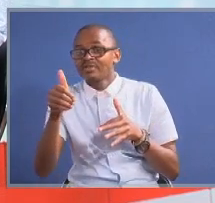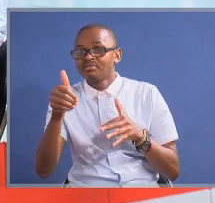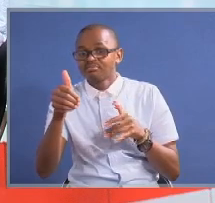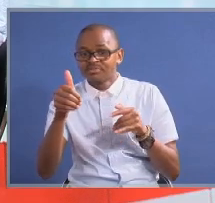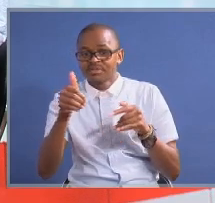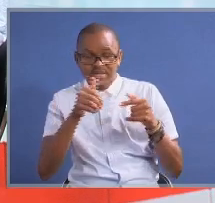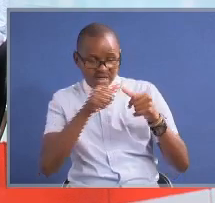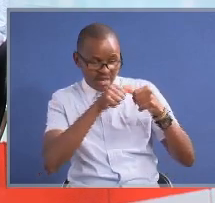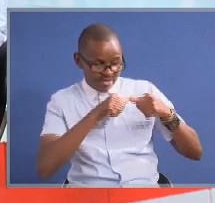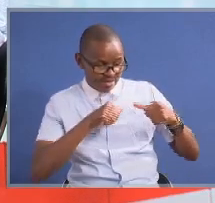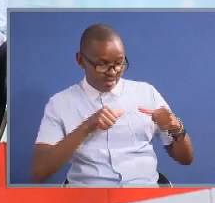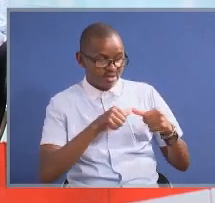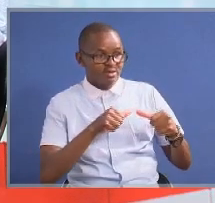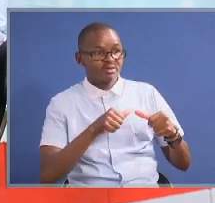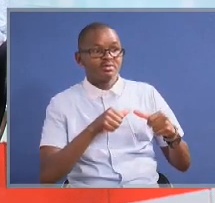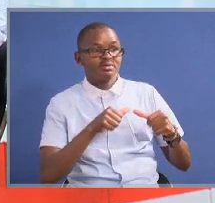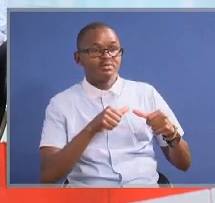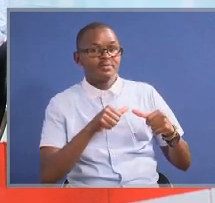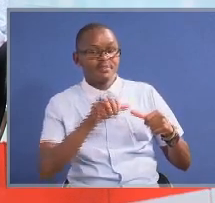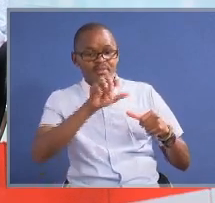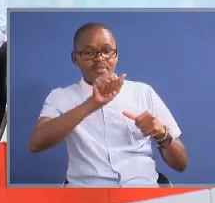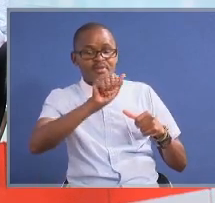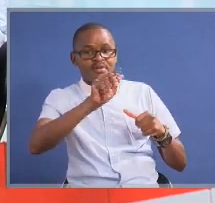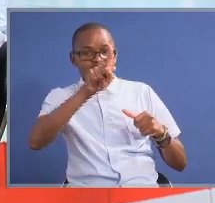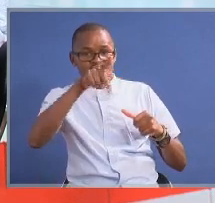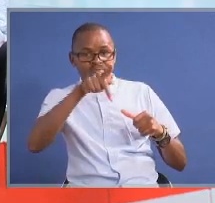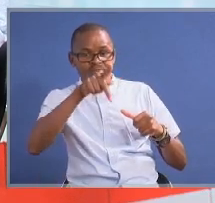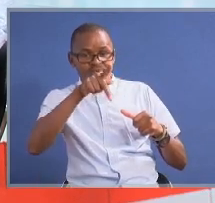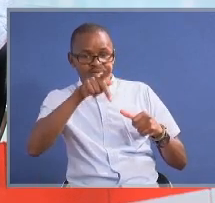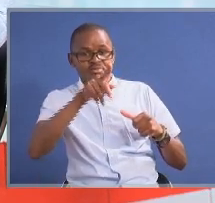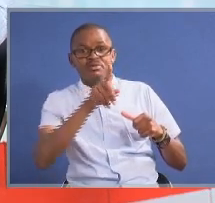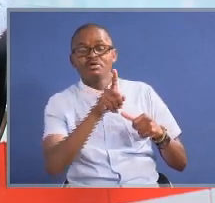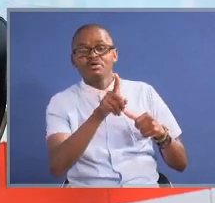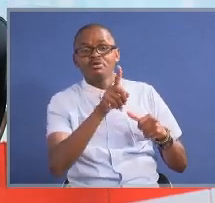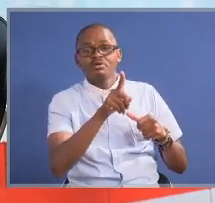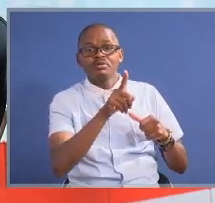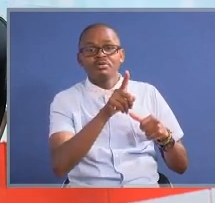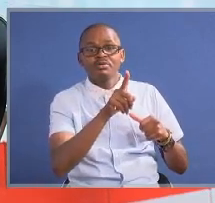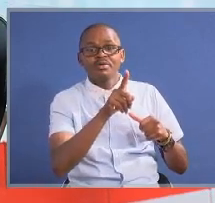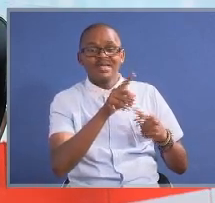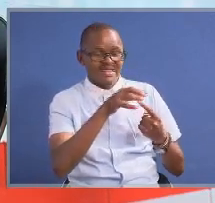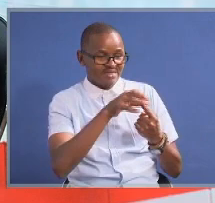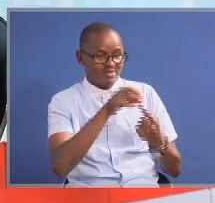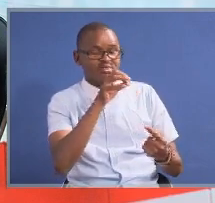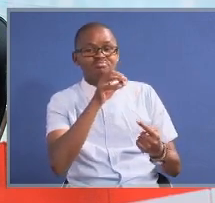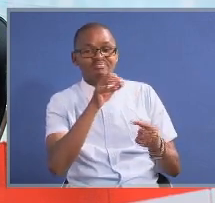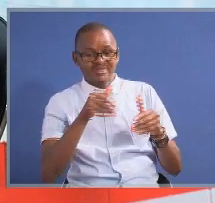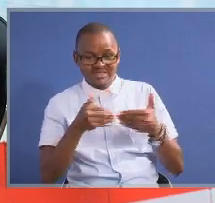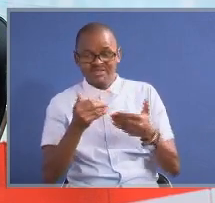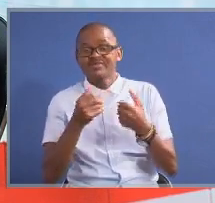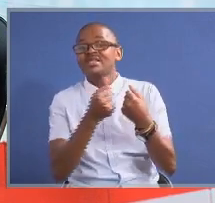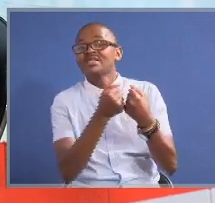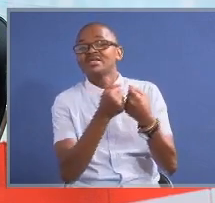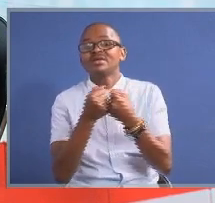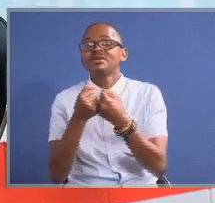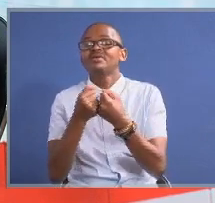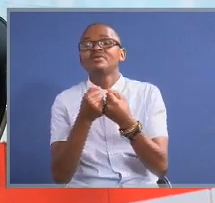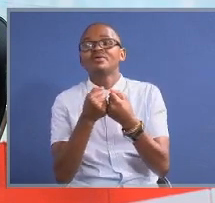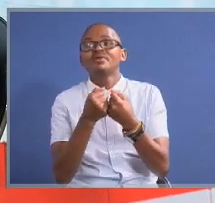at the heart of the ACP that yes. still holds on there. You know, particularly, you know, given the challenge that